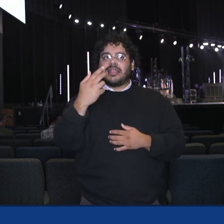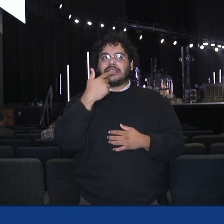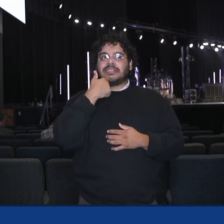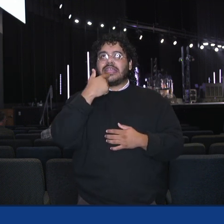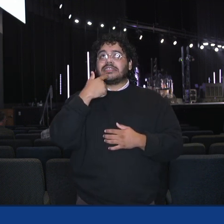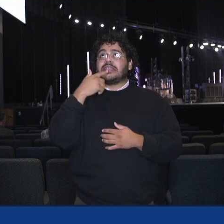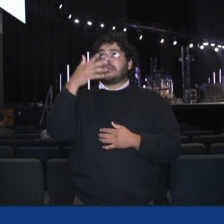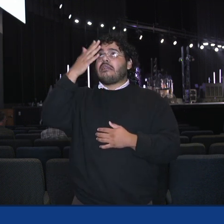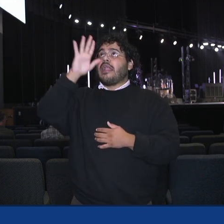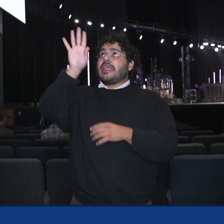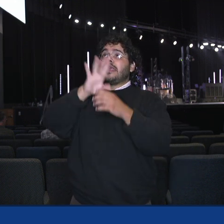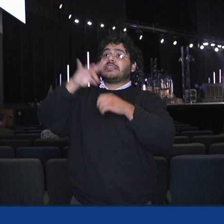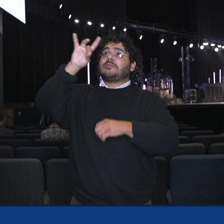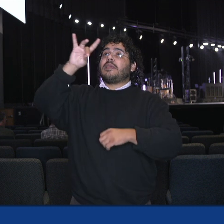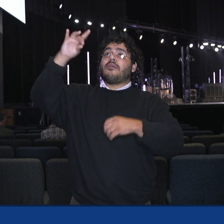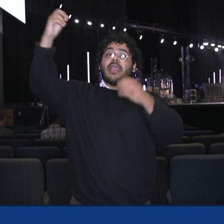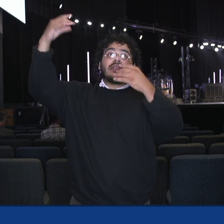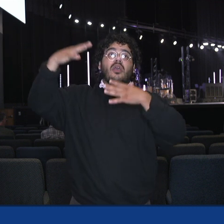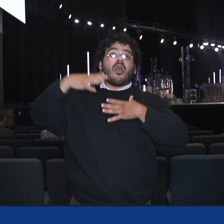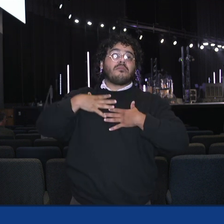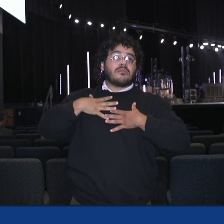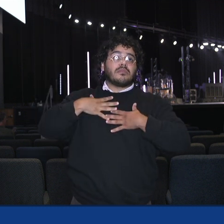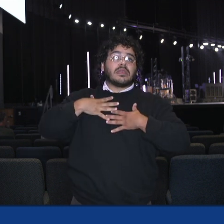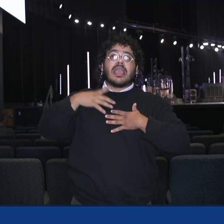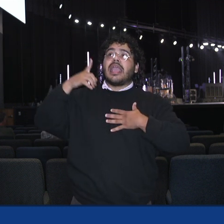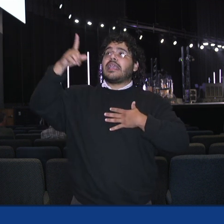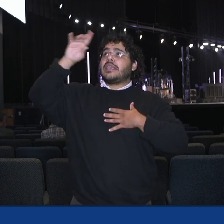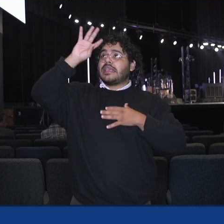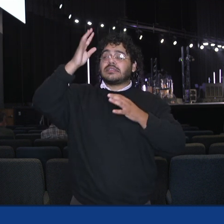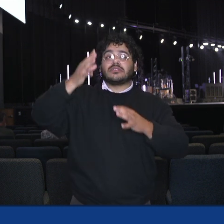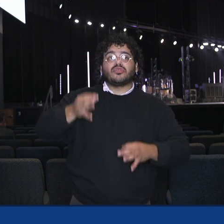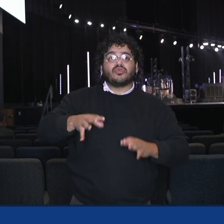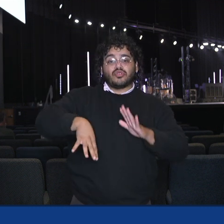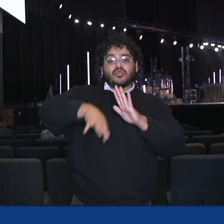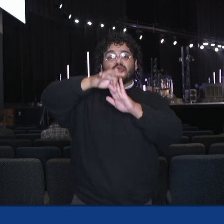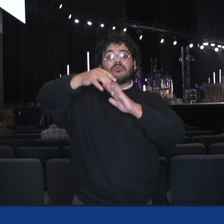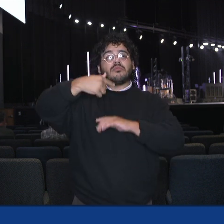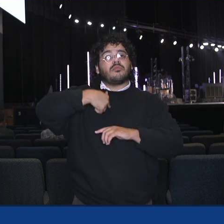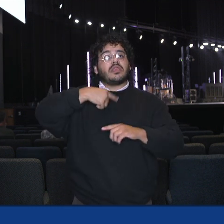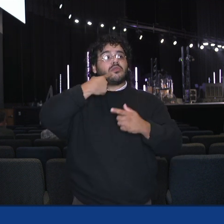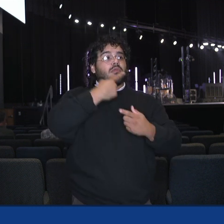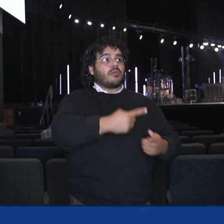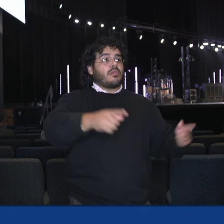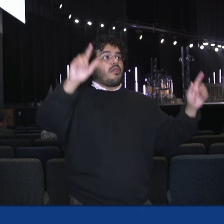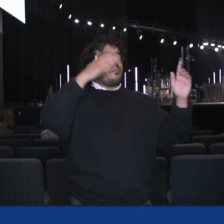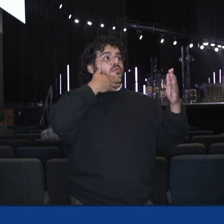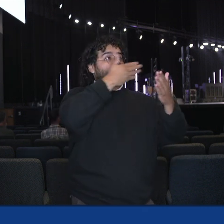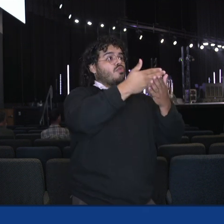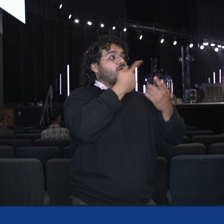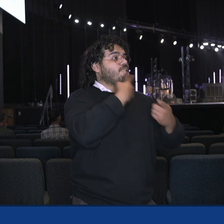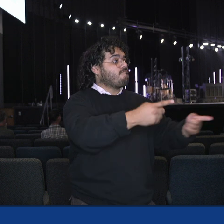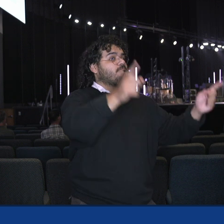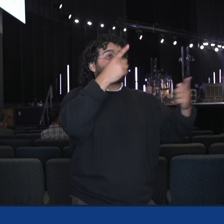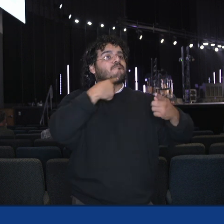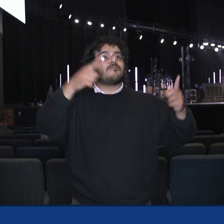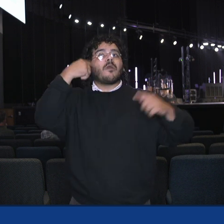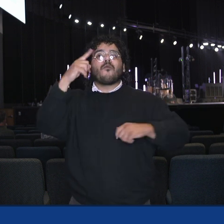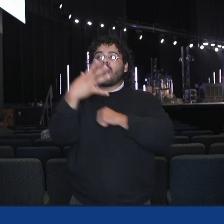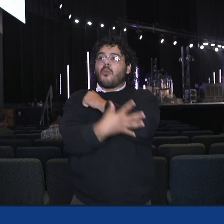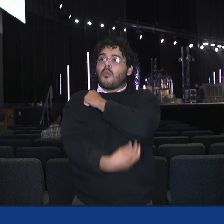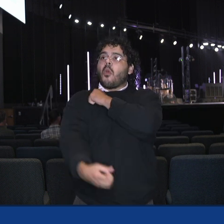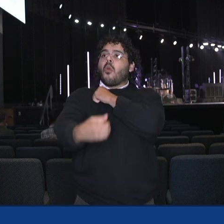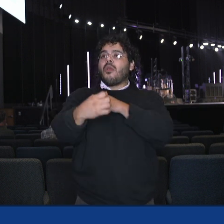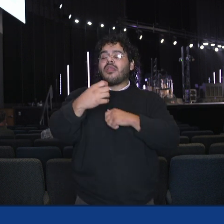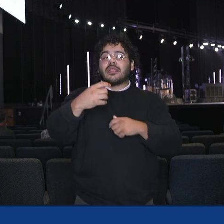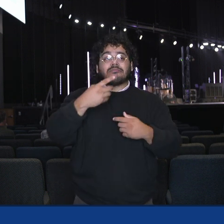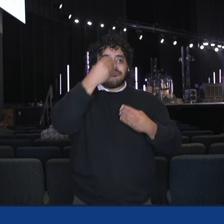me because he has anointed me to proclaim good news to the poor. He has sent me to proclaim freedom for